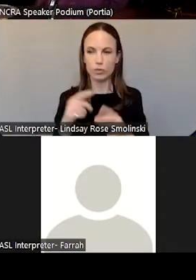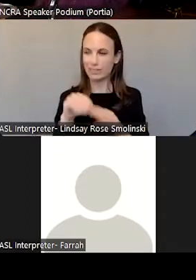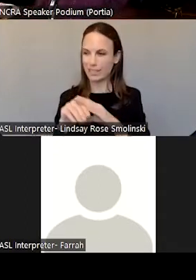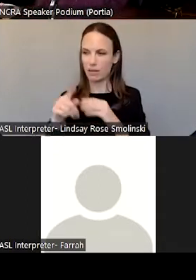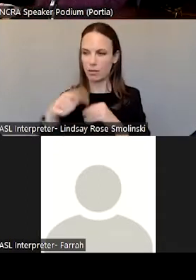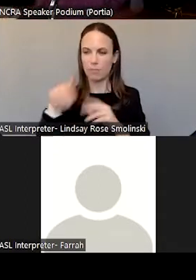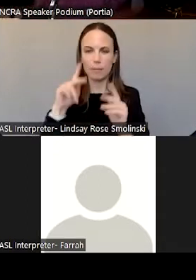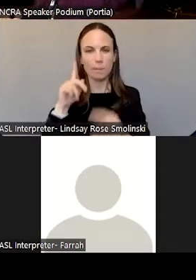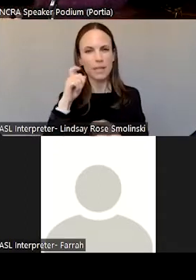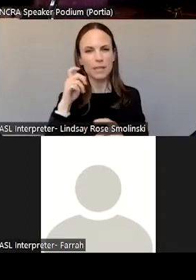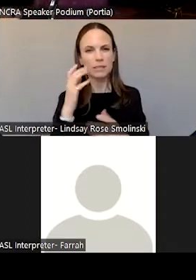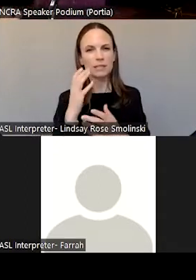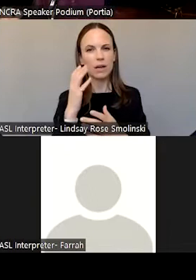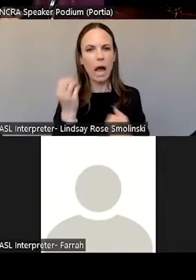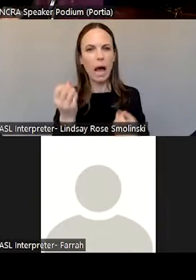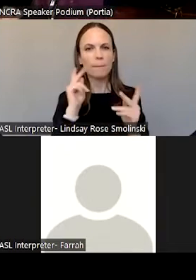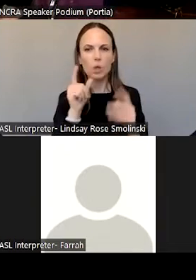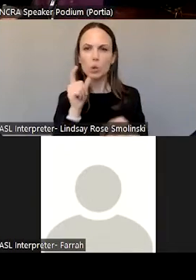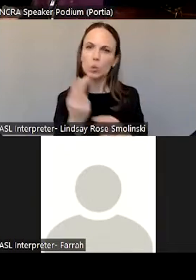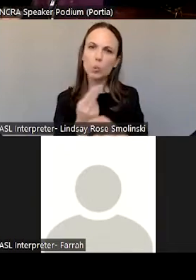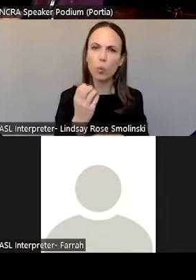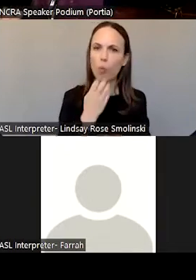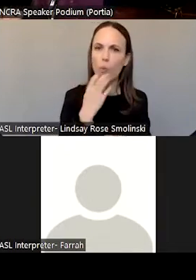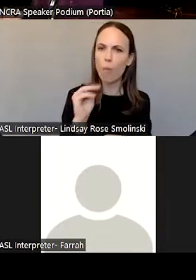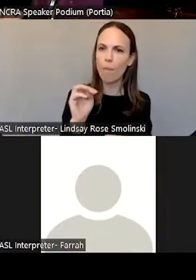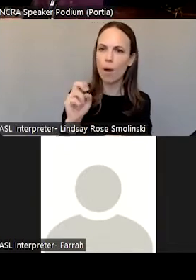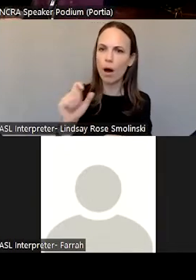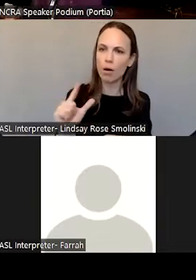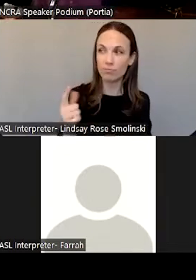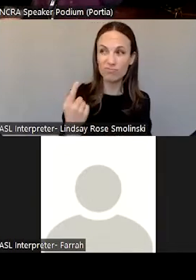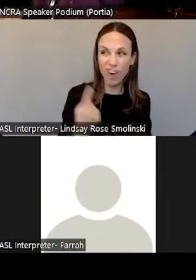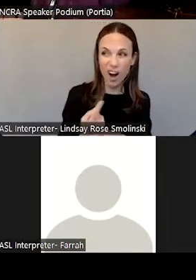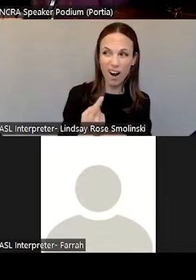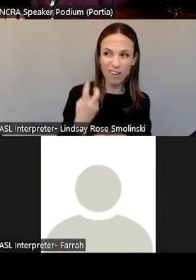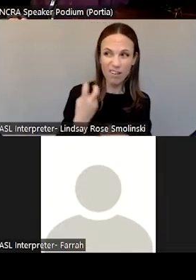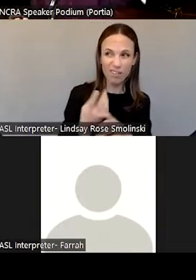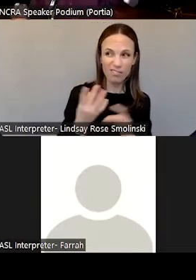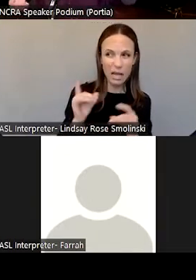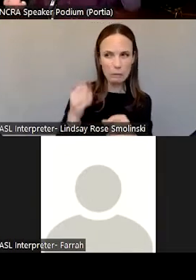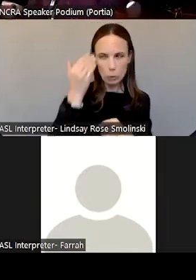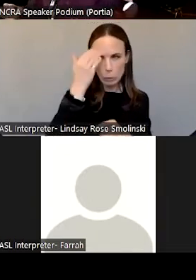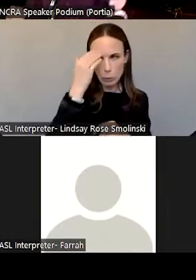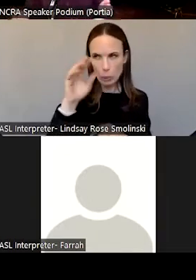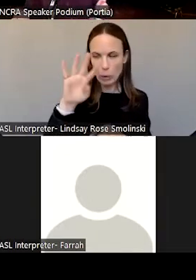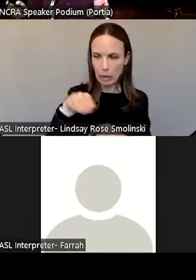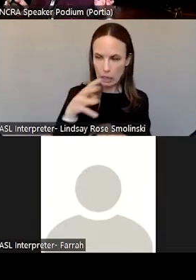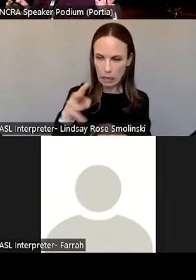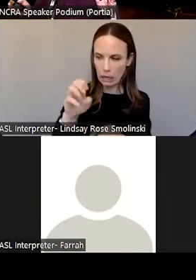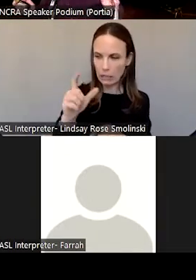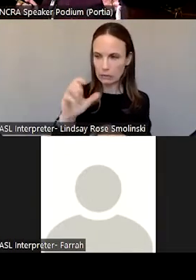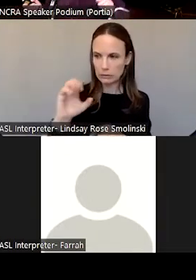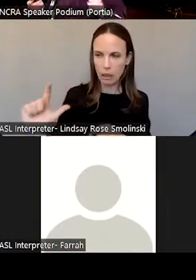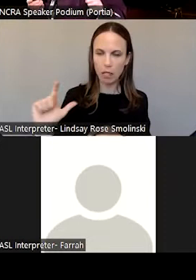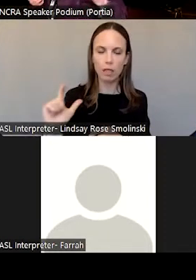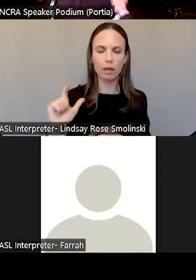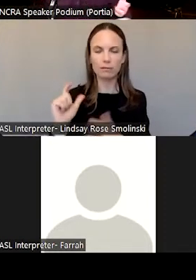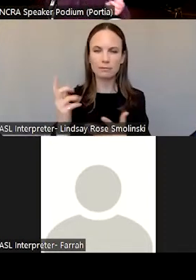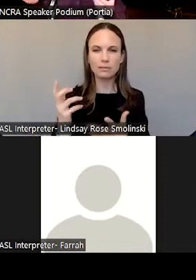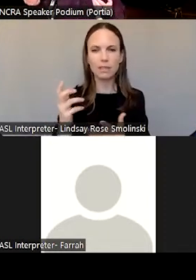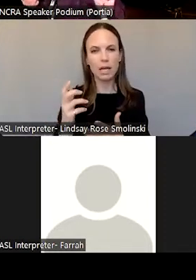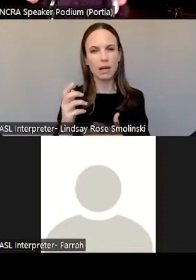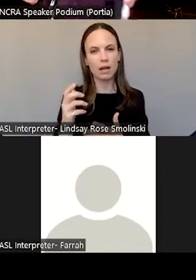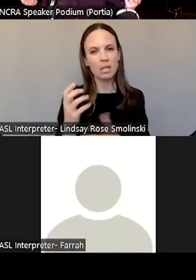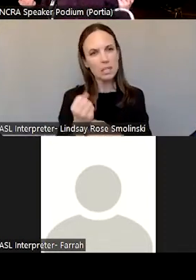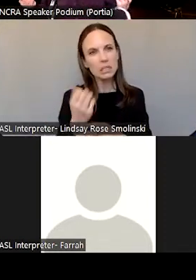have used the WARM model, right? It's a little tricky. You know, you got to know Excel, you got to, you know, there's something. So, and you get